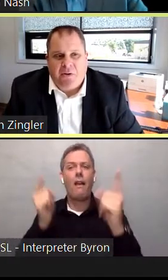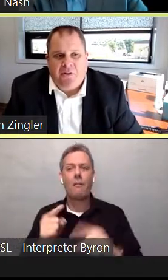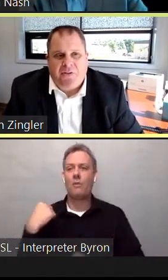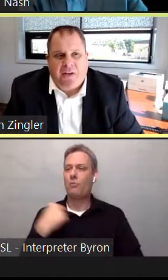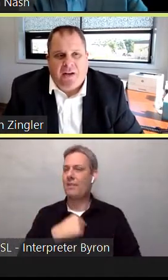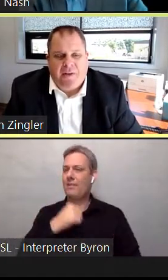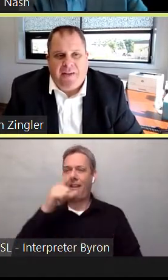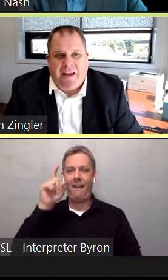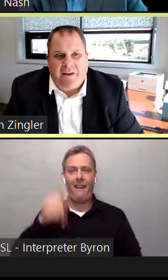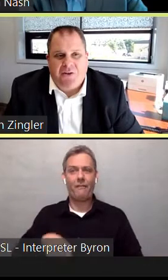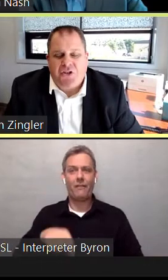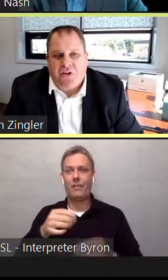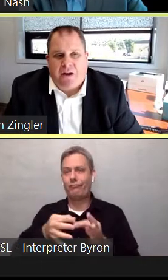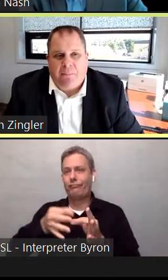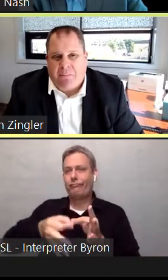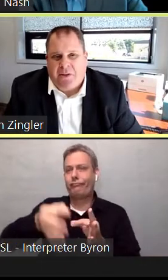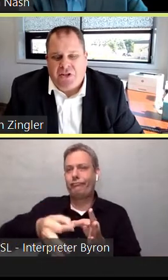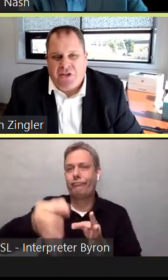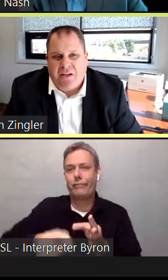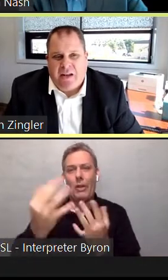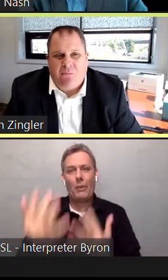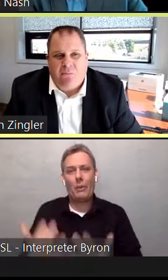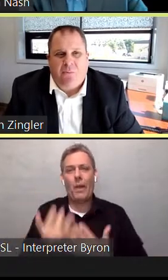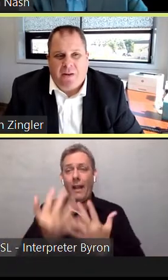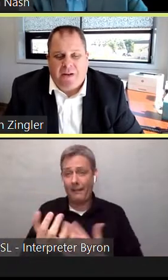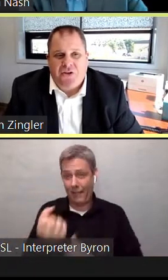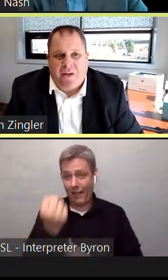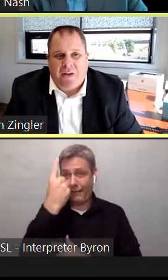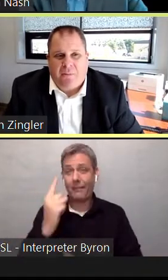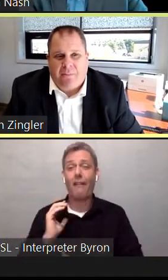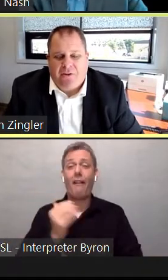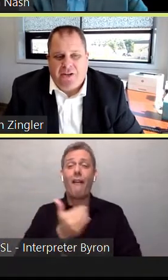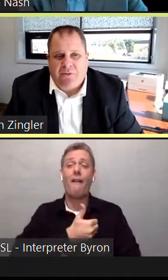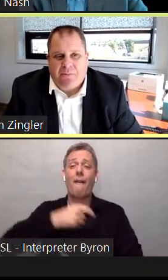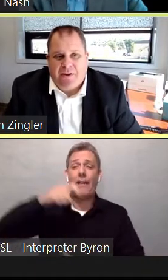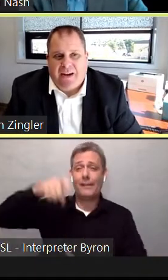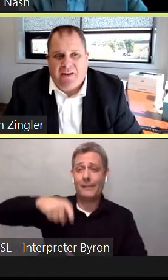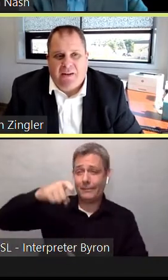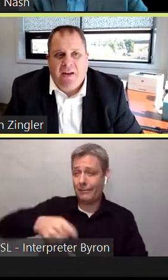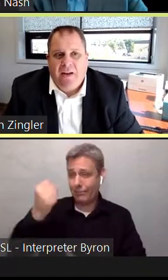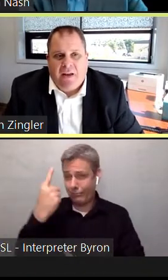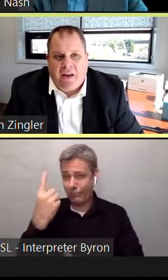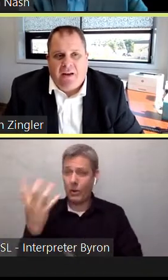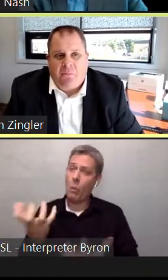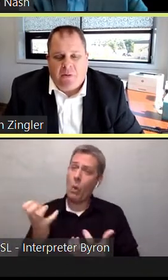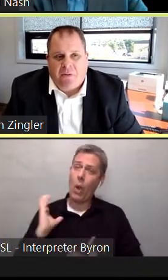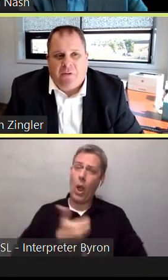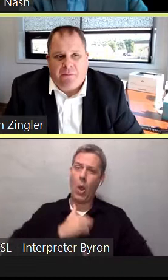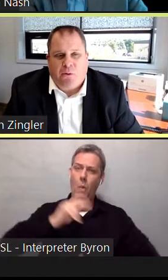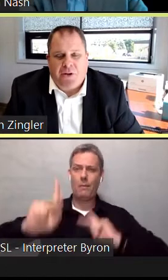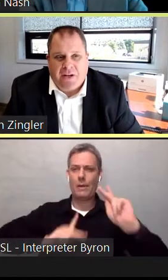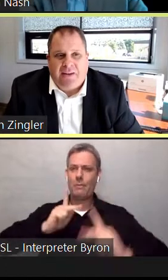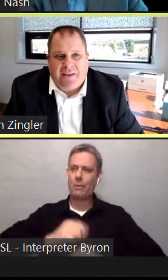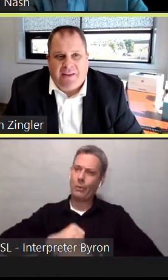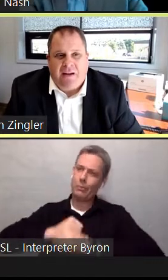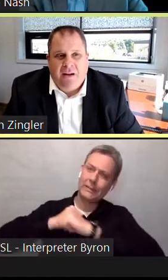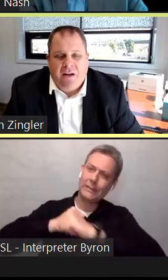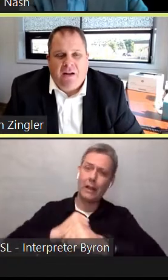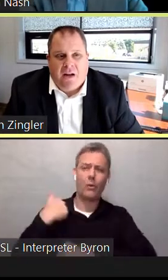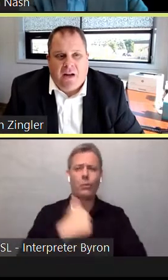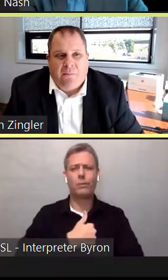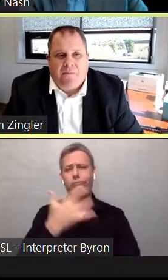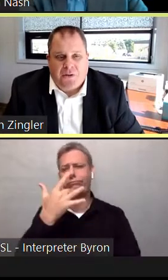advocacy routes, that they understood our population. They really wanted to make sure that our population was protected. And we were very fortunate to get